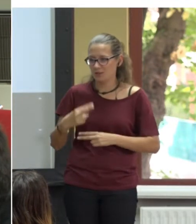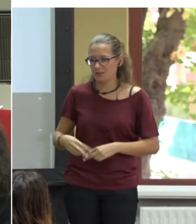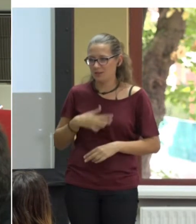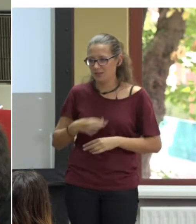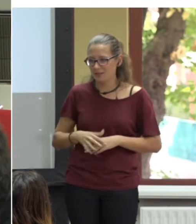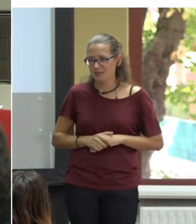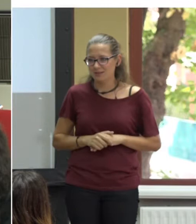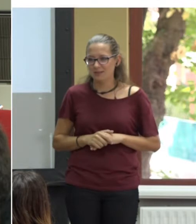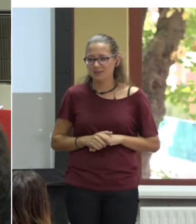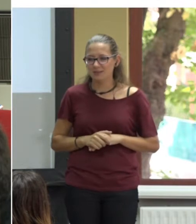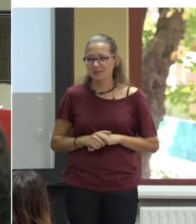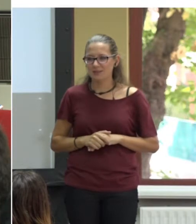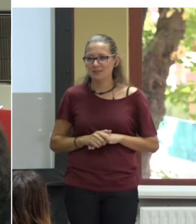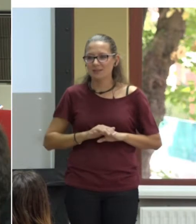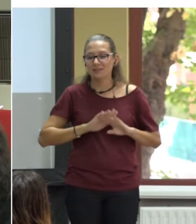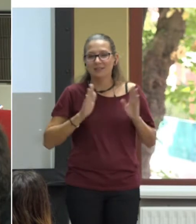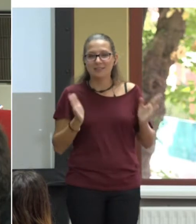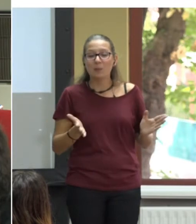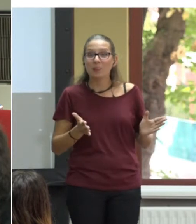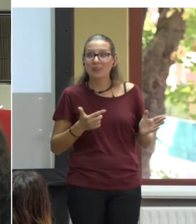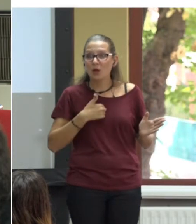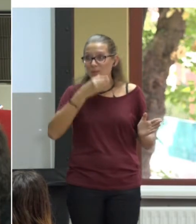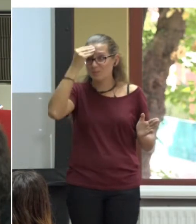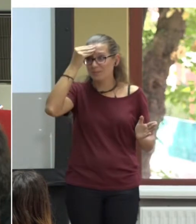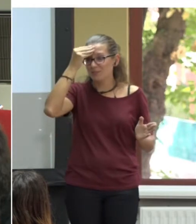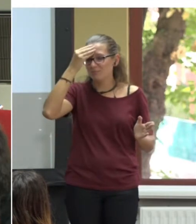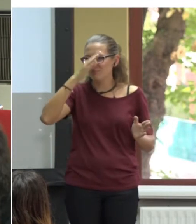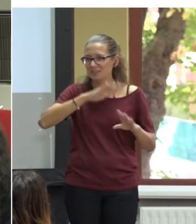Anyone can answer, even the four of you. Well, I think it's a